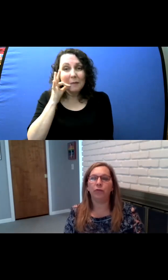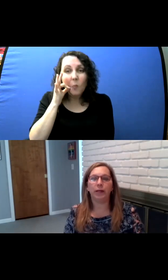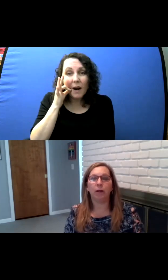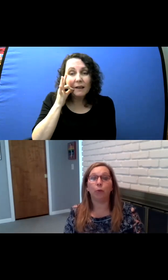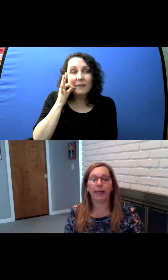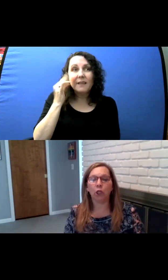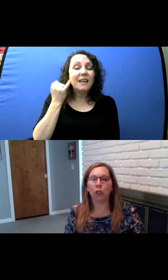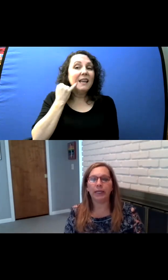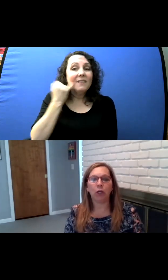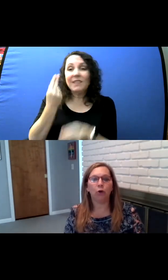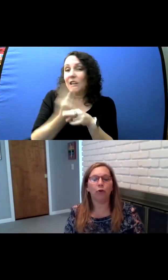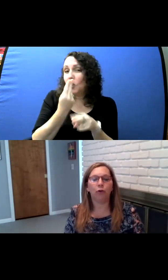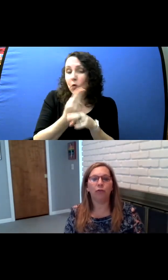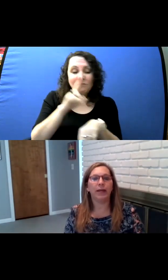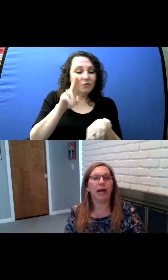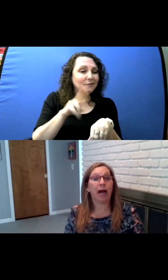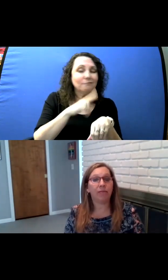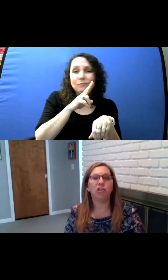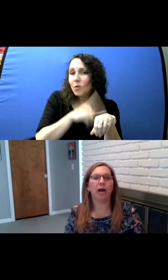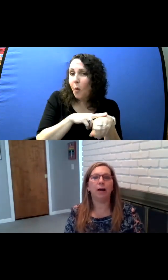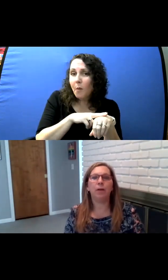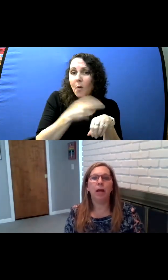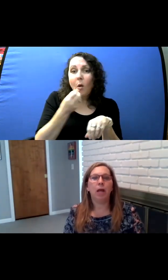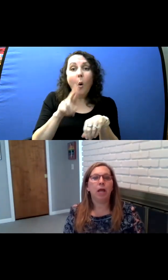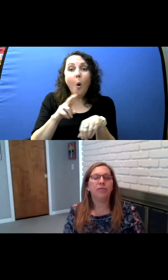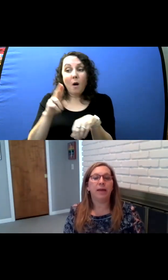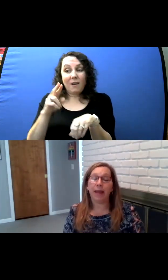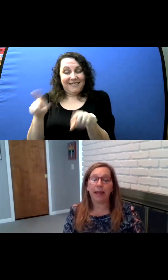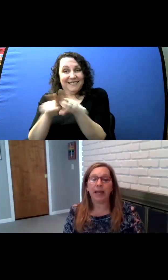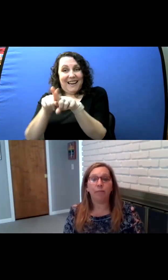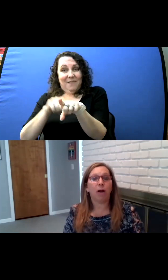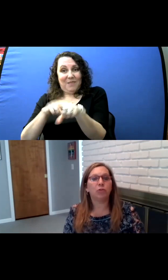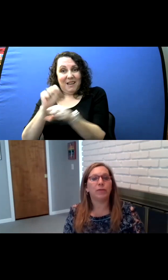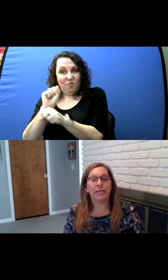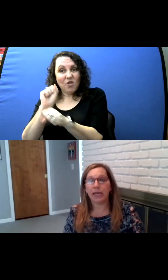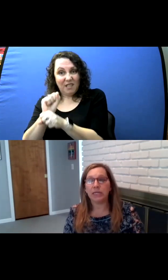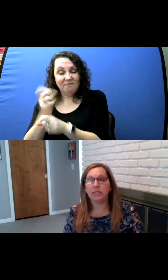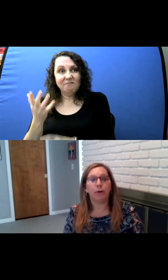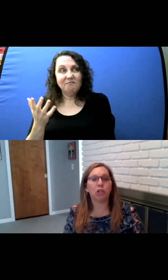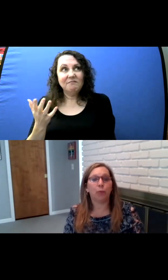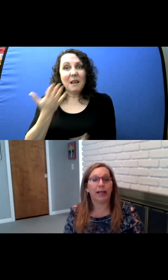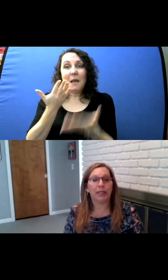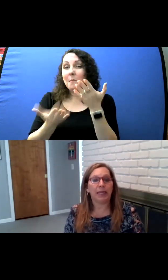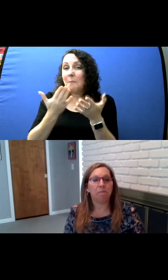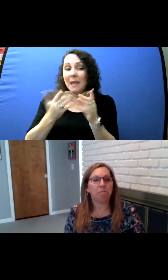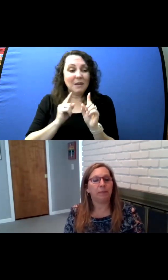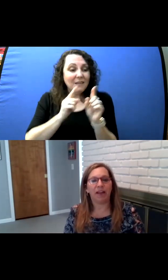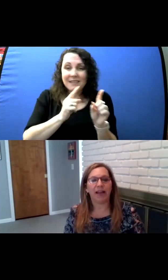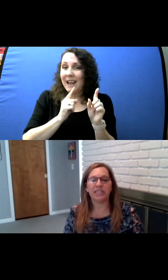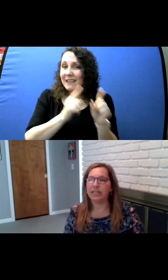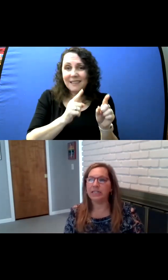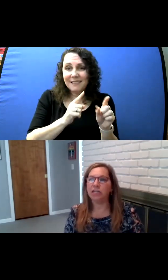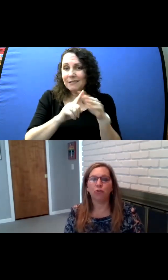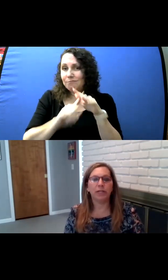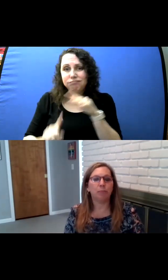they're using regularly or they're using on the job. They may have problems with attendance and punctuality, may